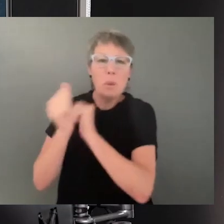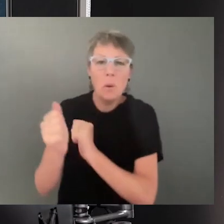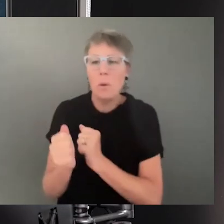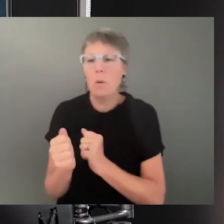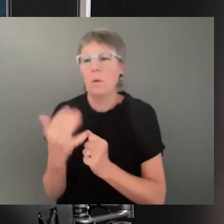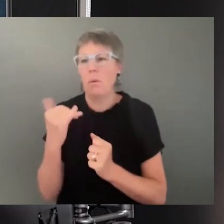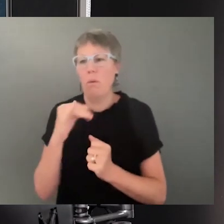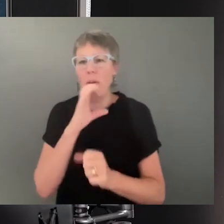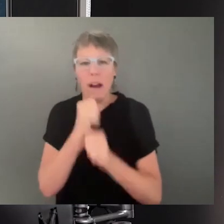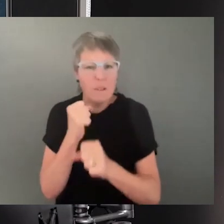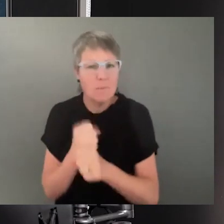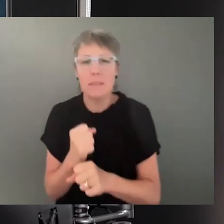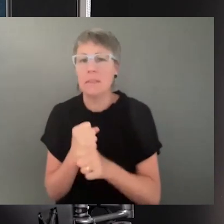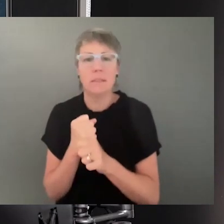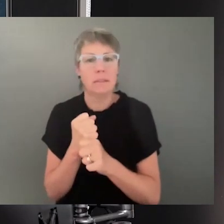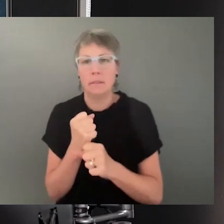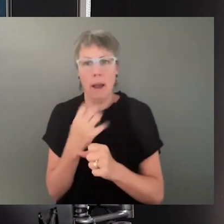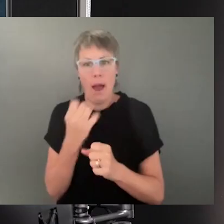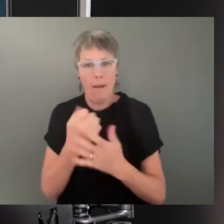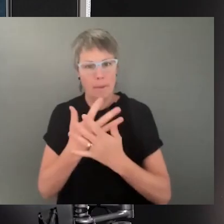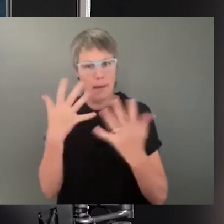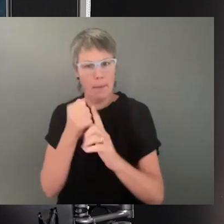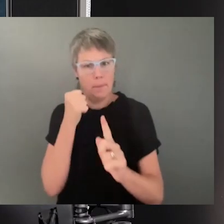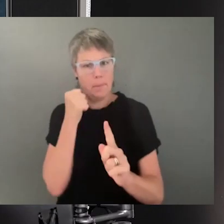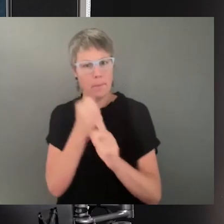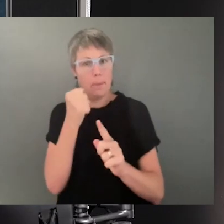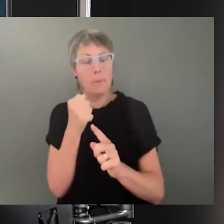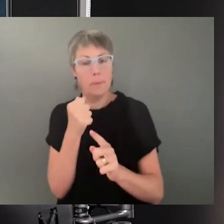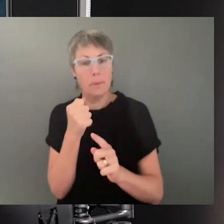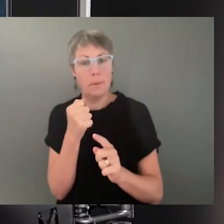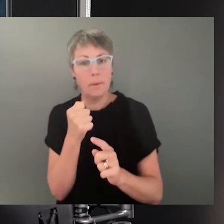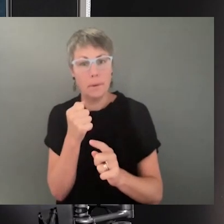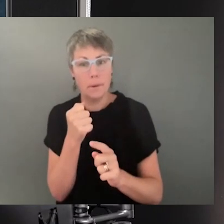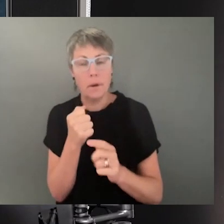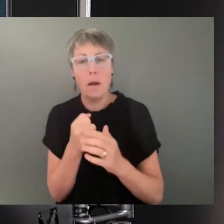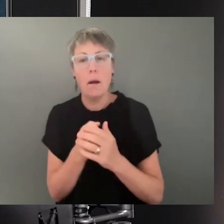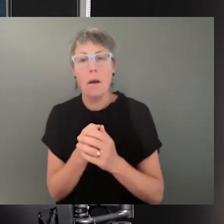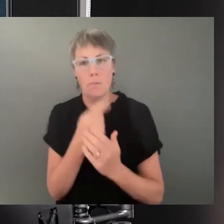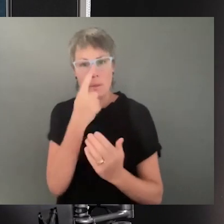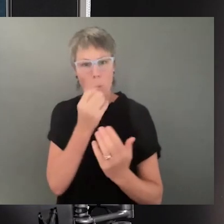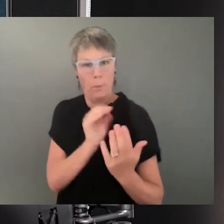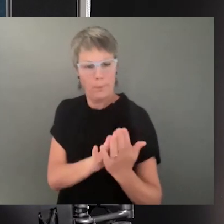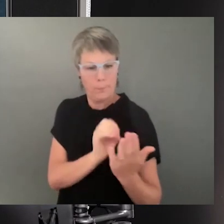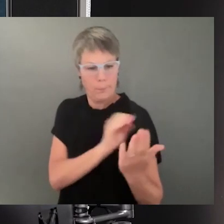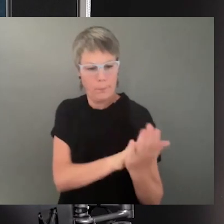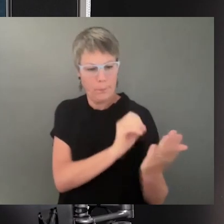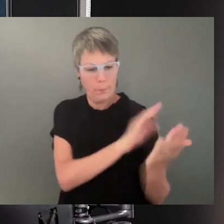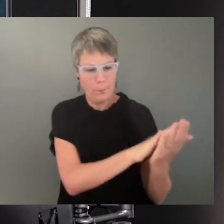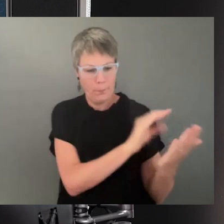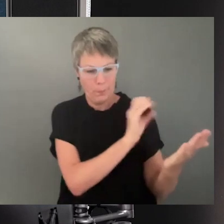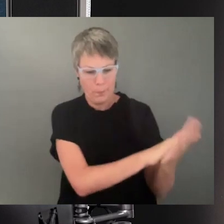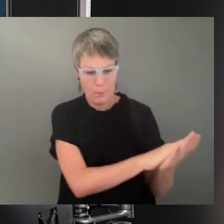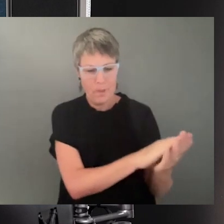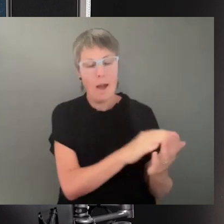synergy that was meaningful that people all recollect and want to have that marked and observed for someone who comes back in 10